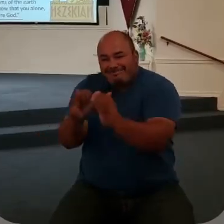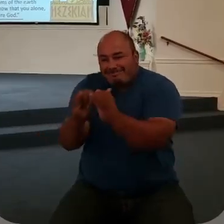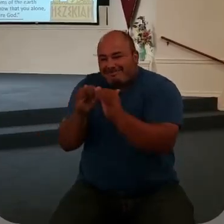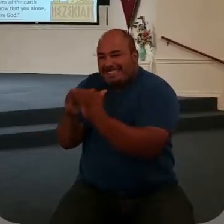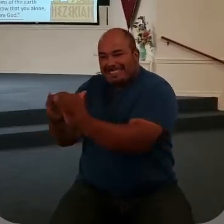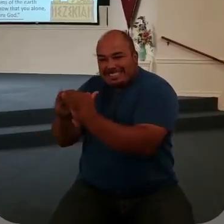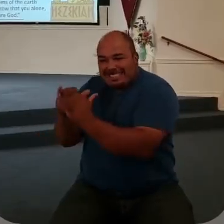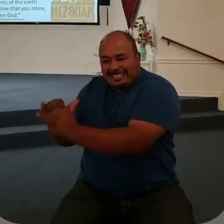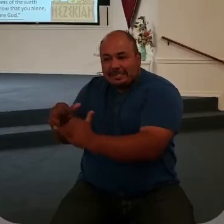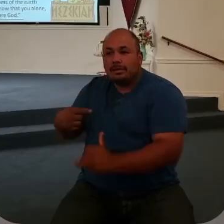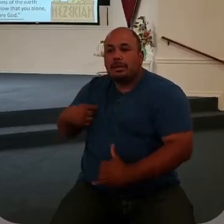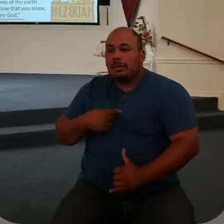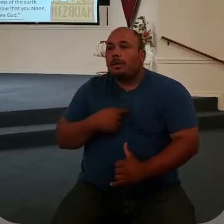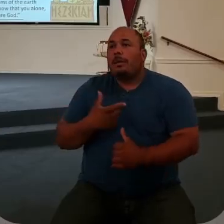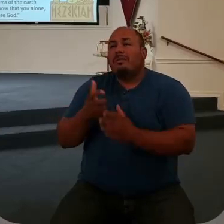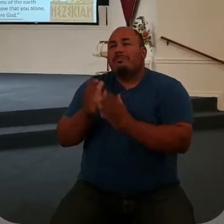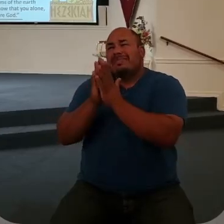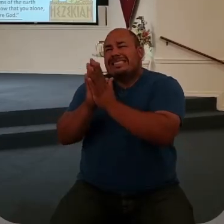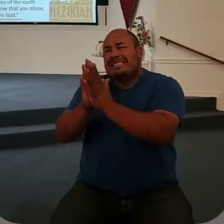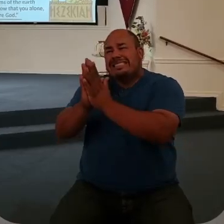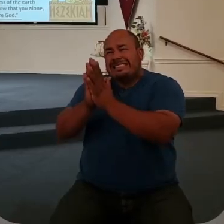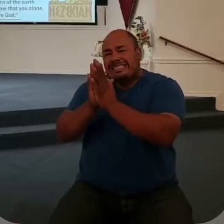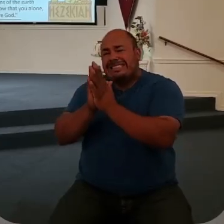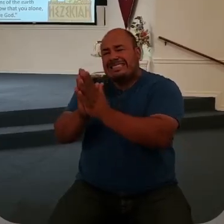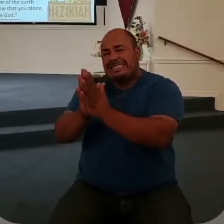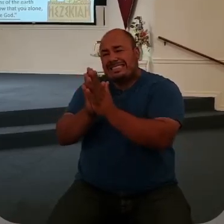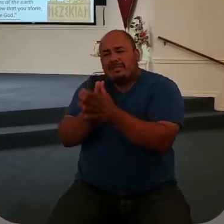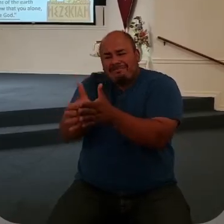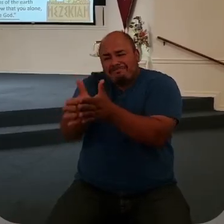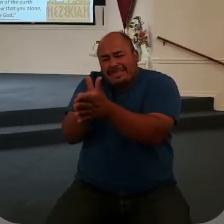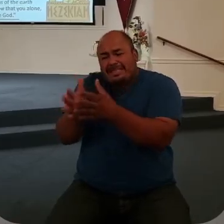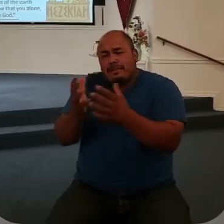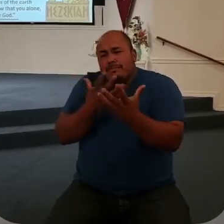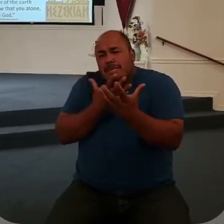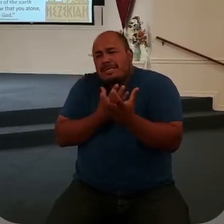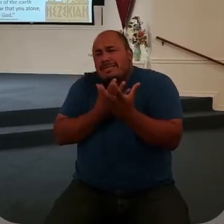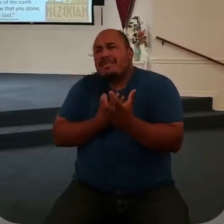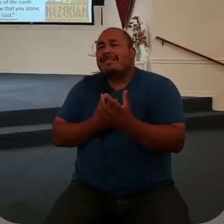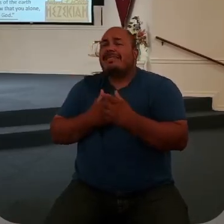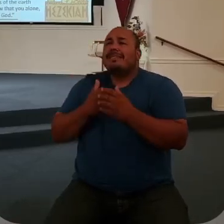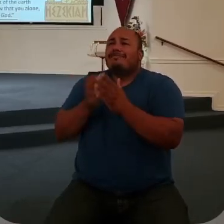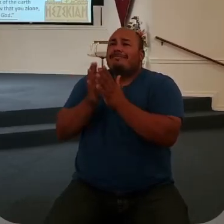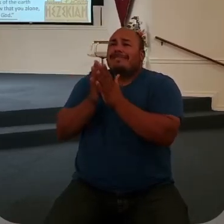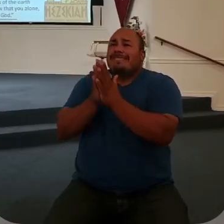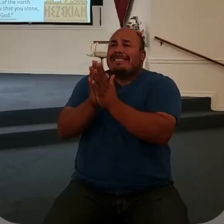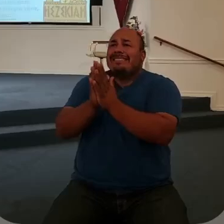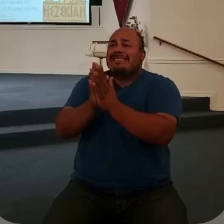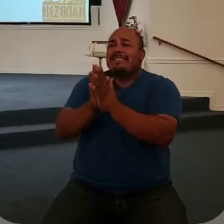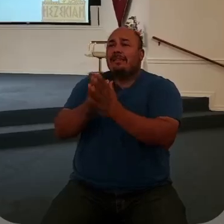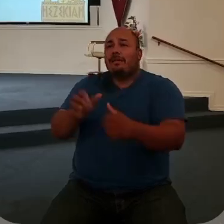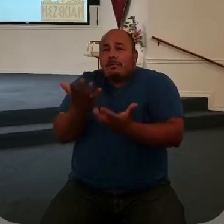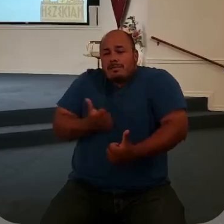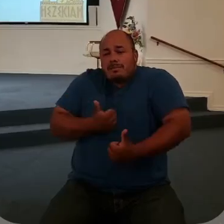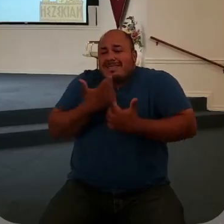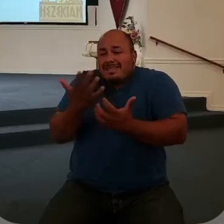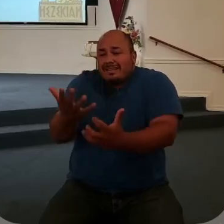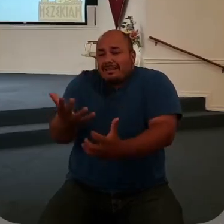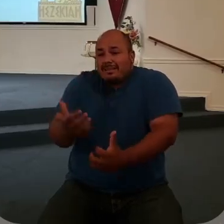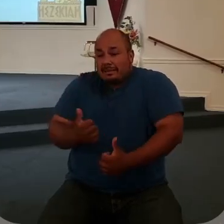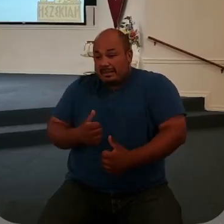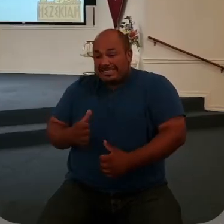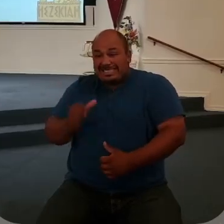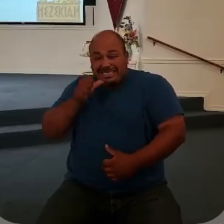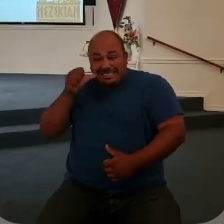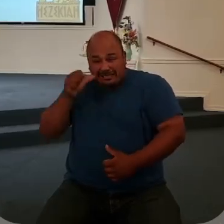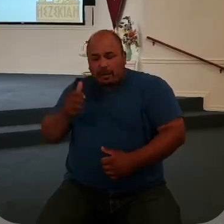day. He's passionate in his prayer. He's desperate. He's probably terrified. Earlier, he tore his clothes and put on